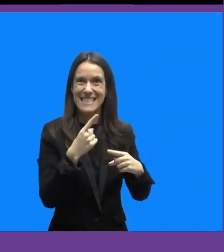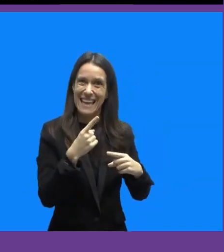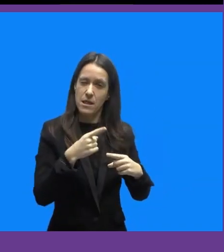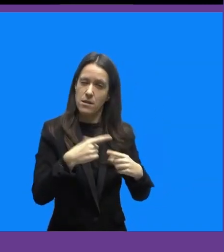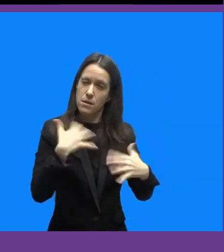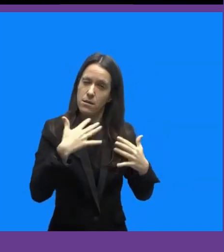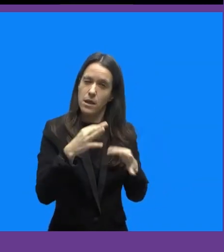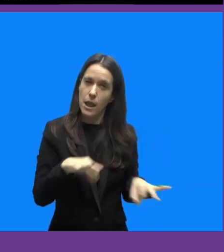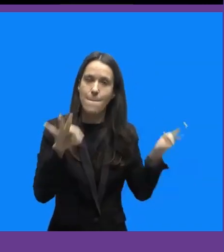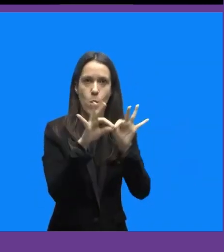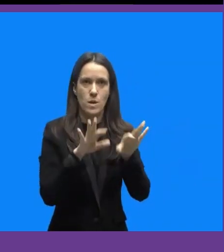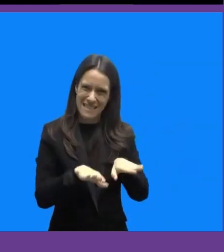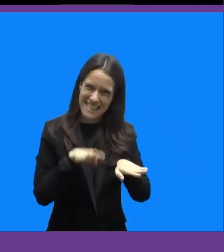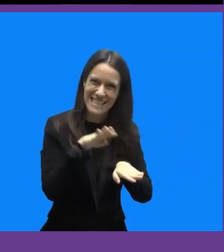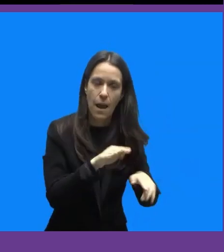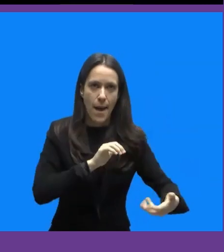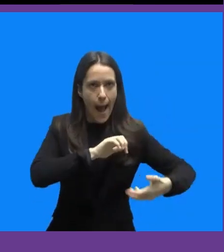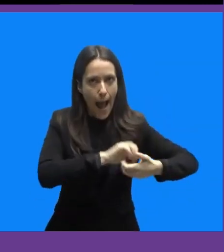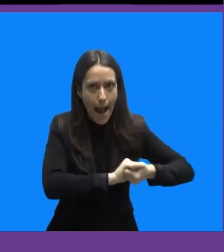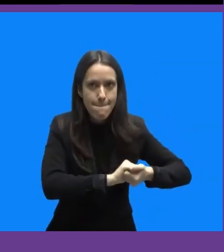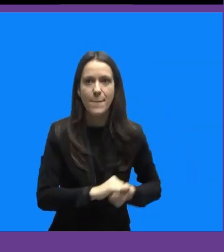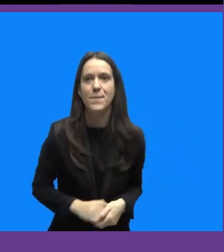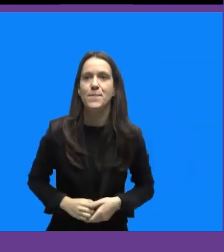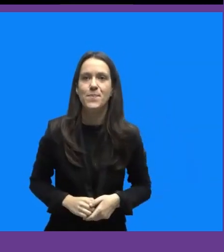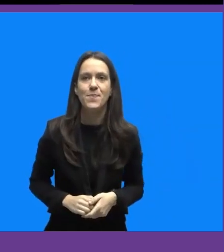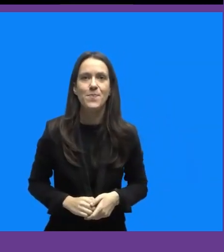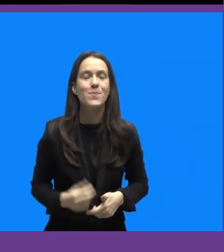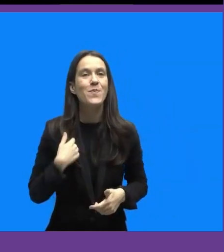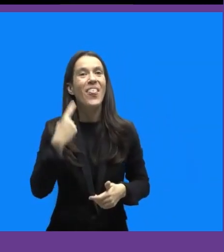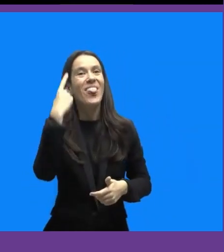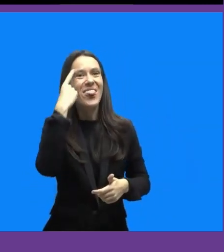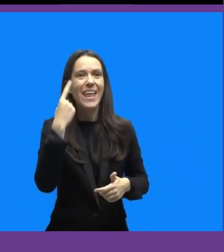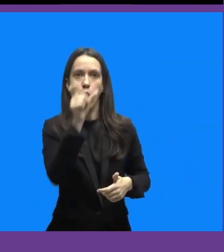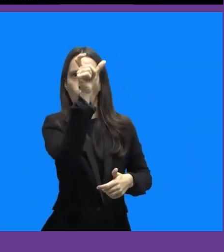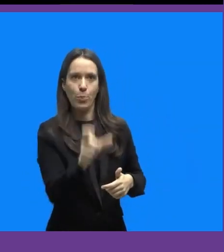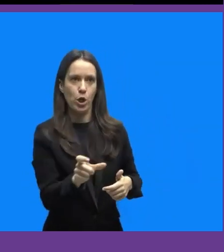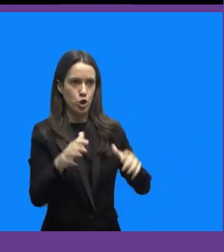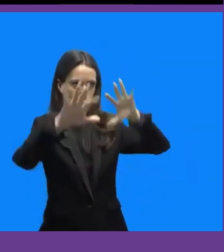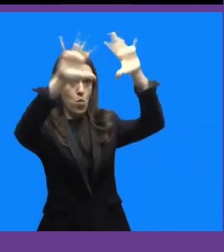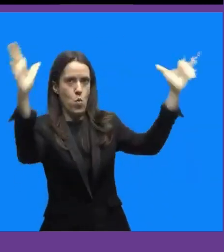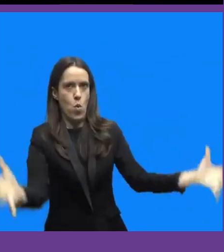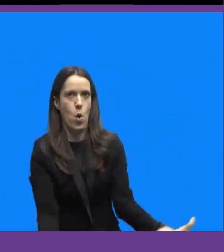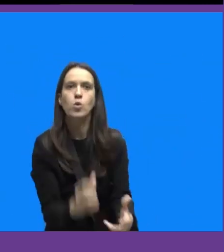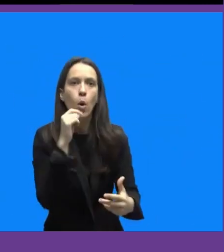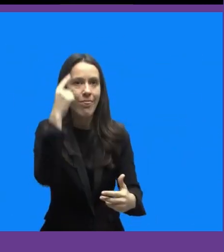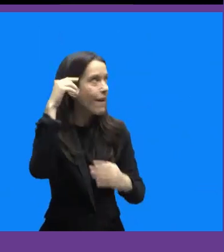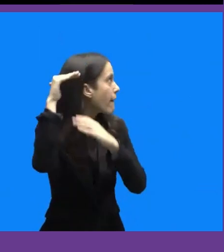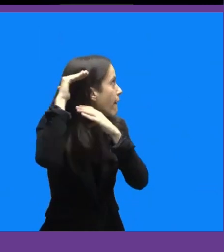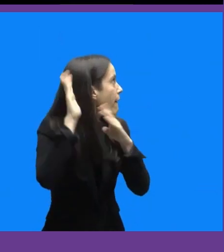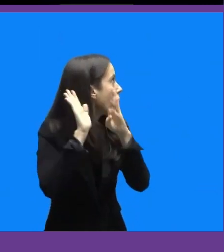fundamental step in the right direction. Again, it's about the whole person, and again, it's creating these